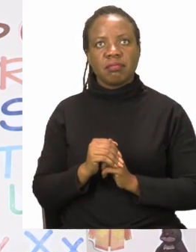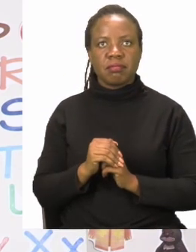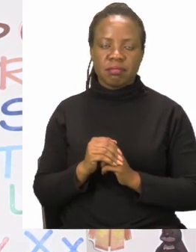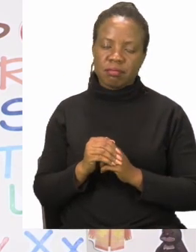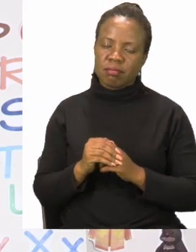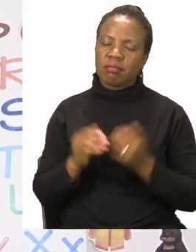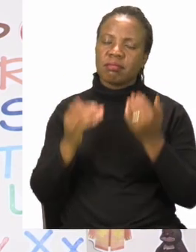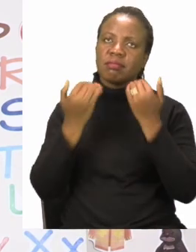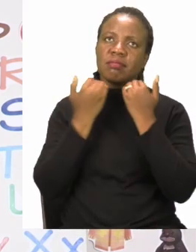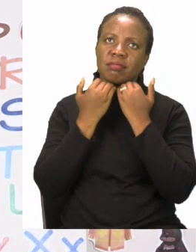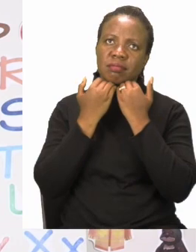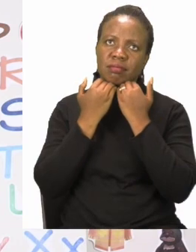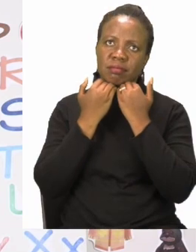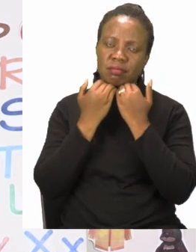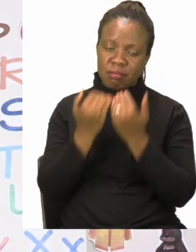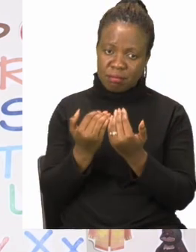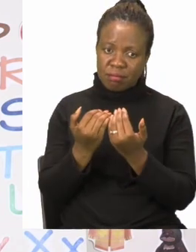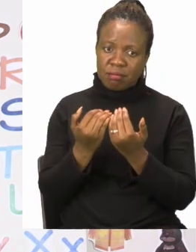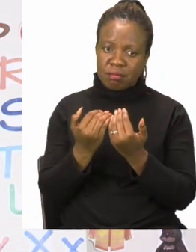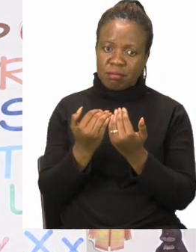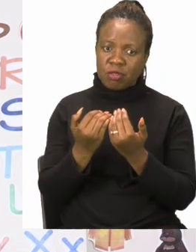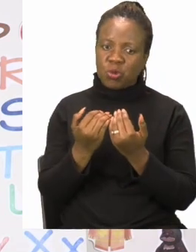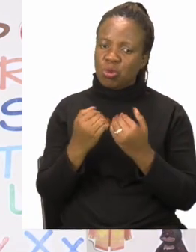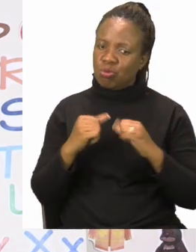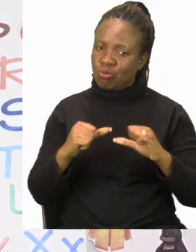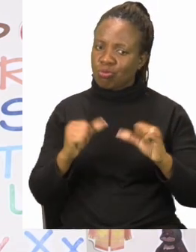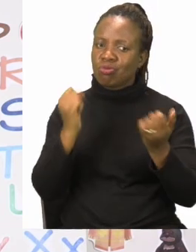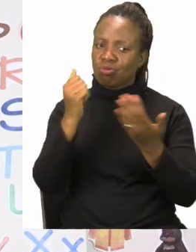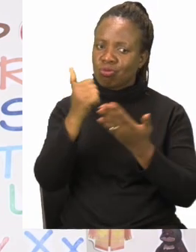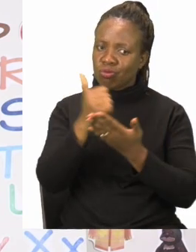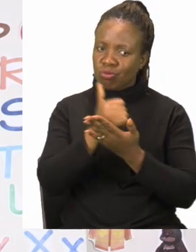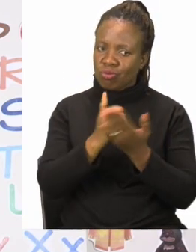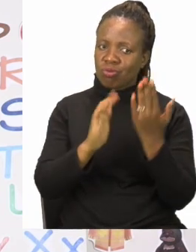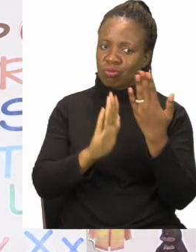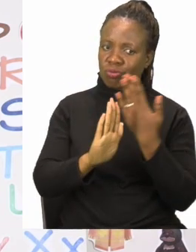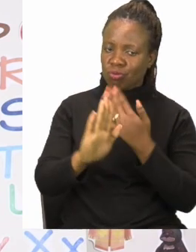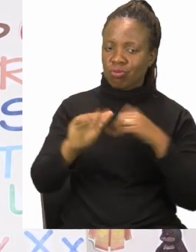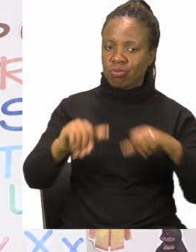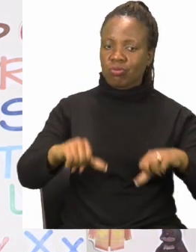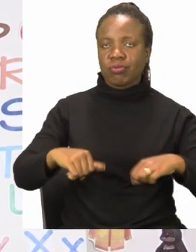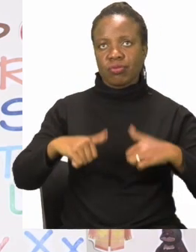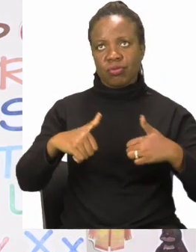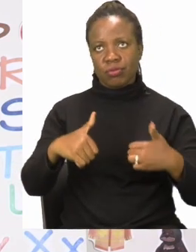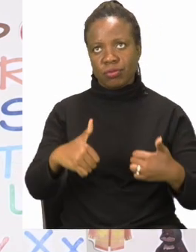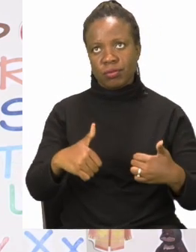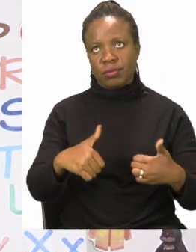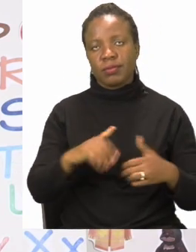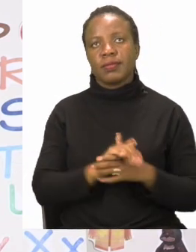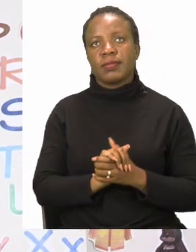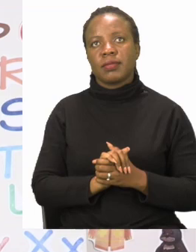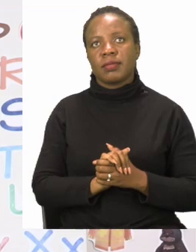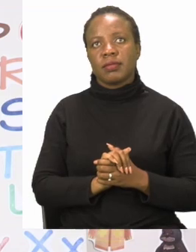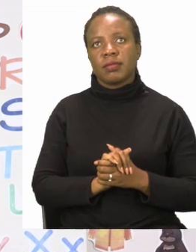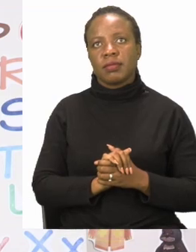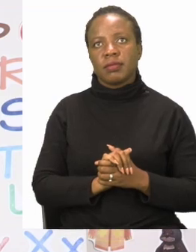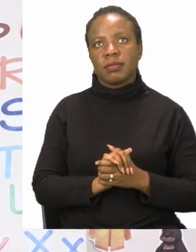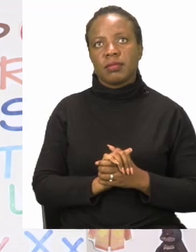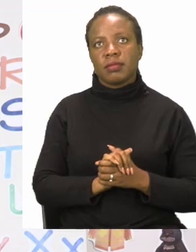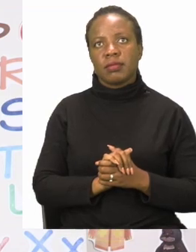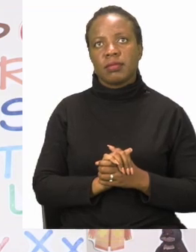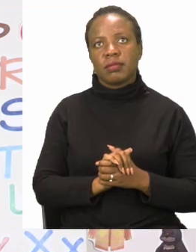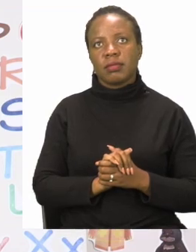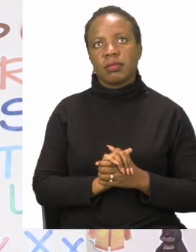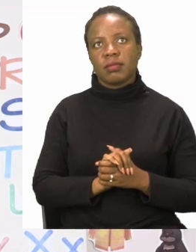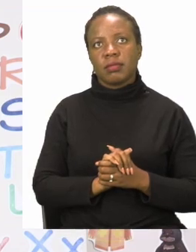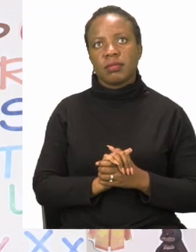very important to keep clean, safe and healthy. Now let's see what we